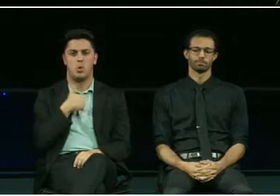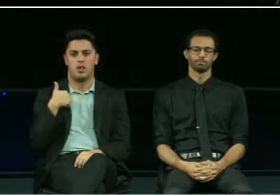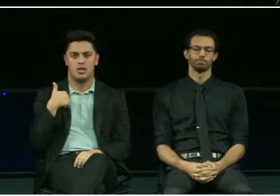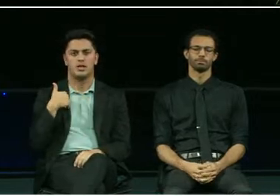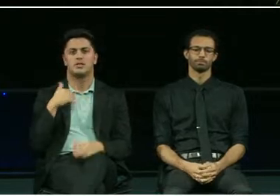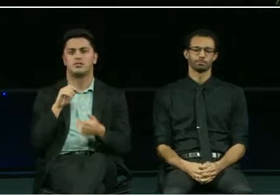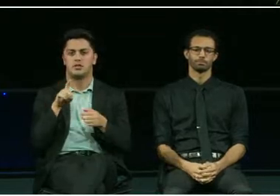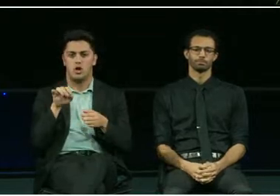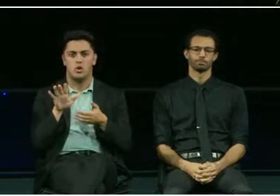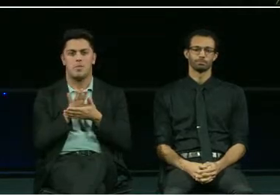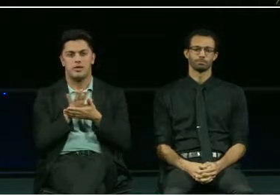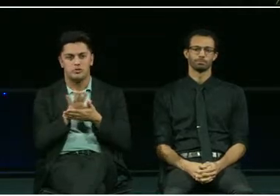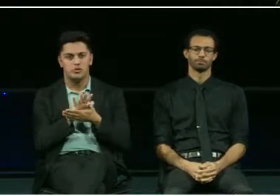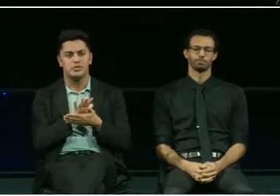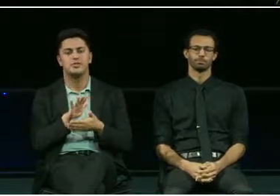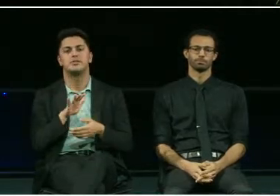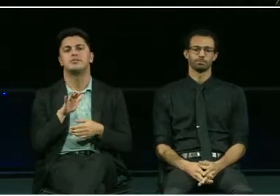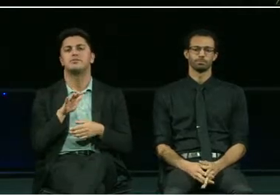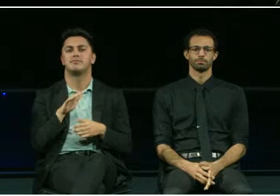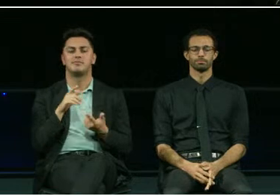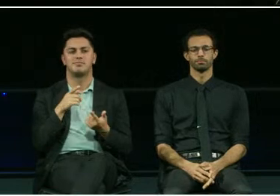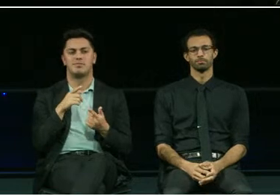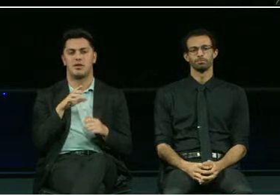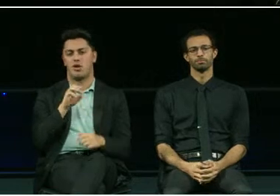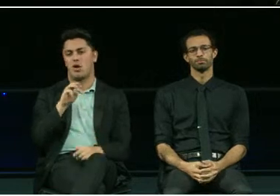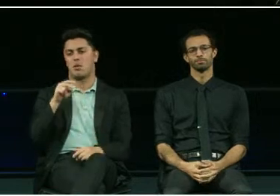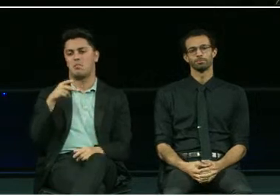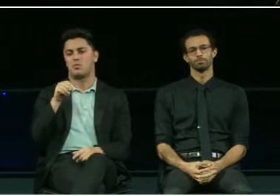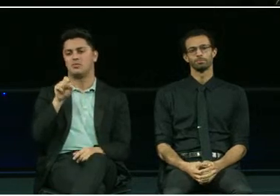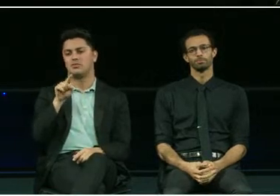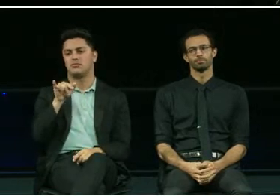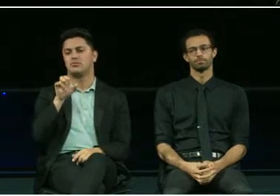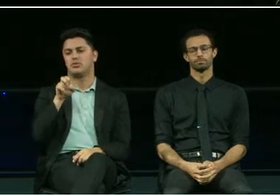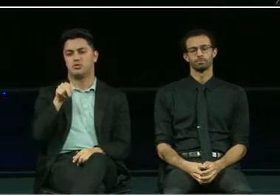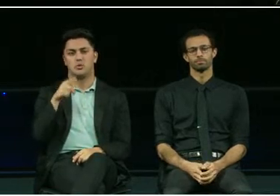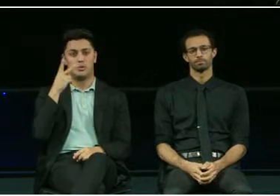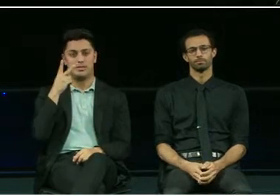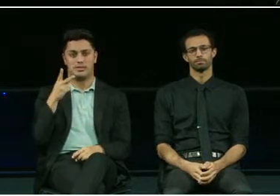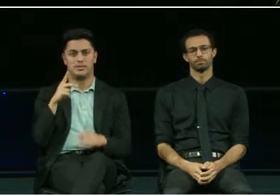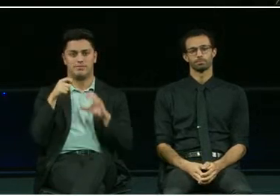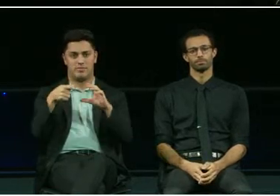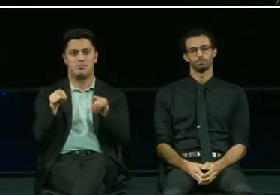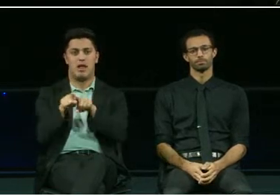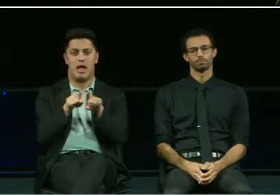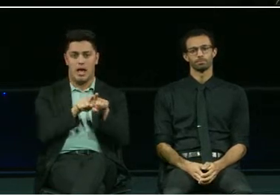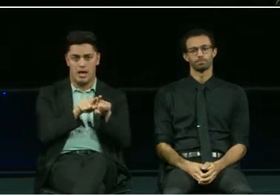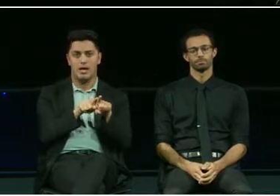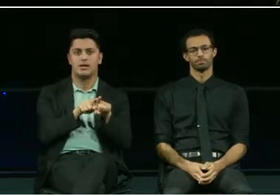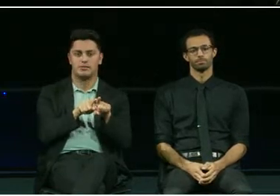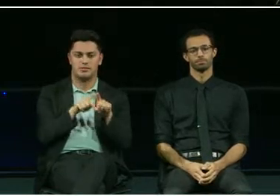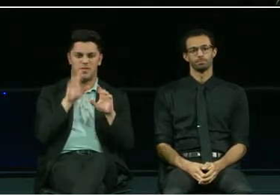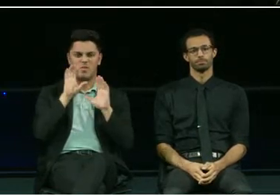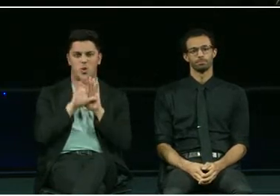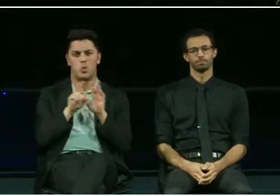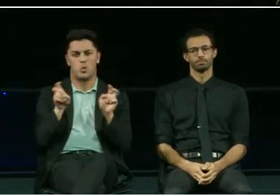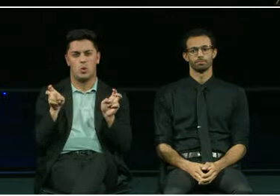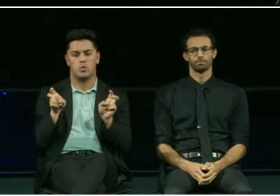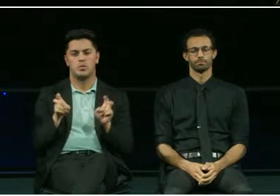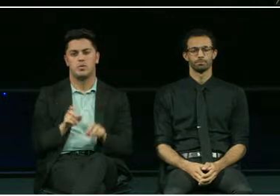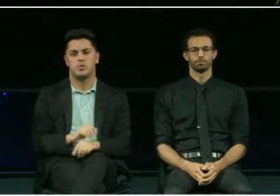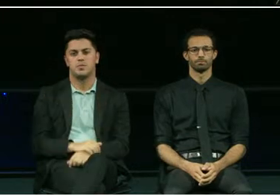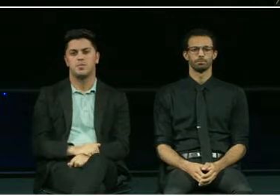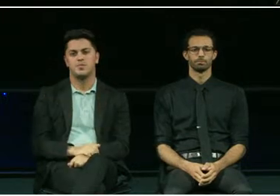these compositions and the beauty when you see each shot as a photo, as a